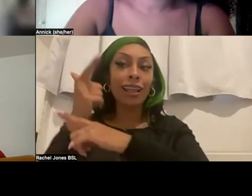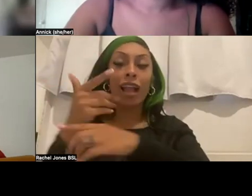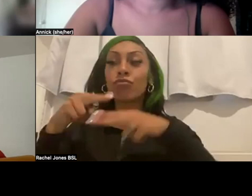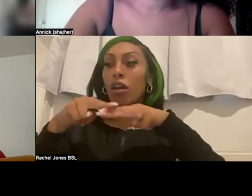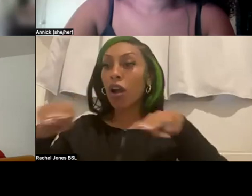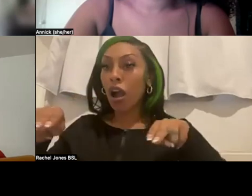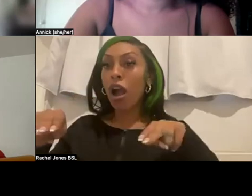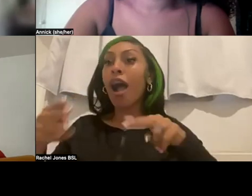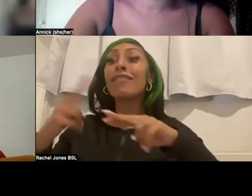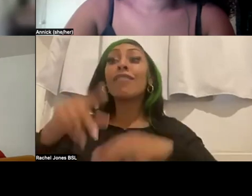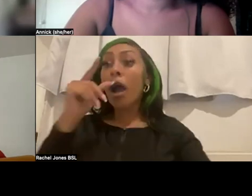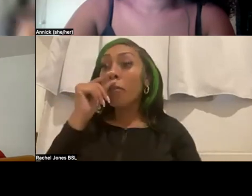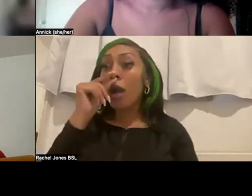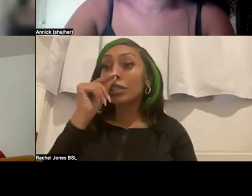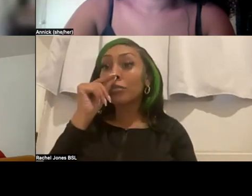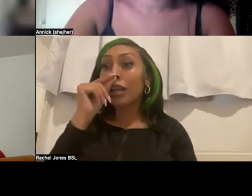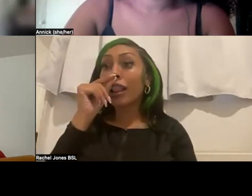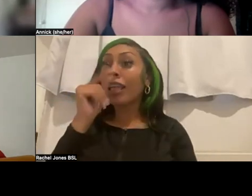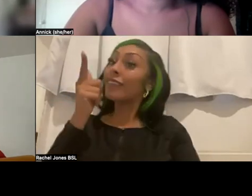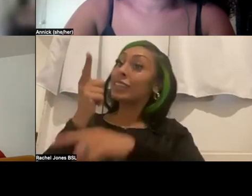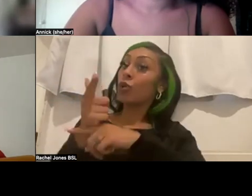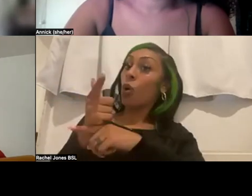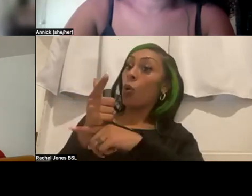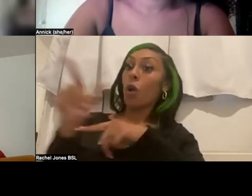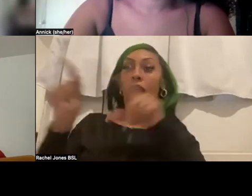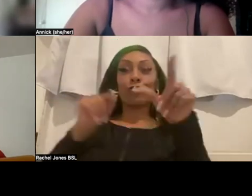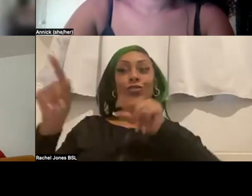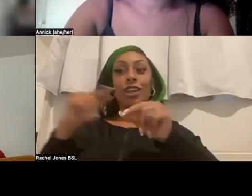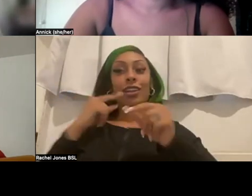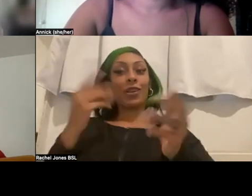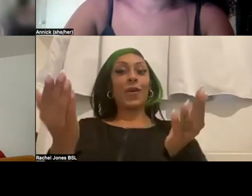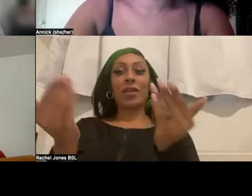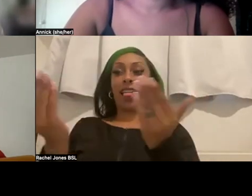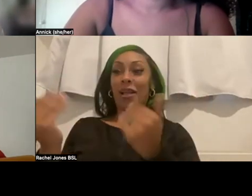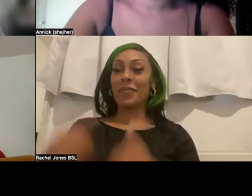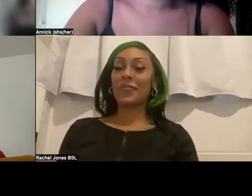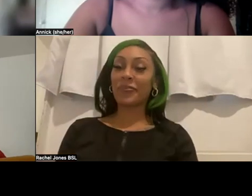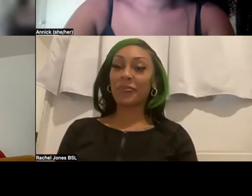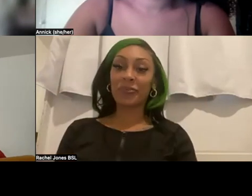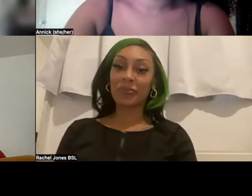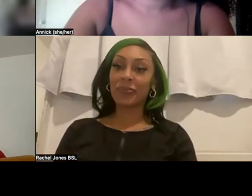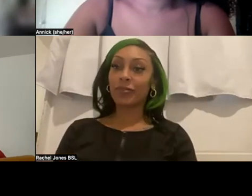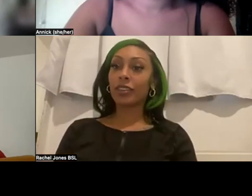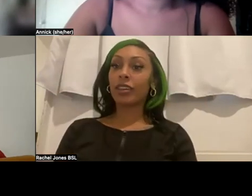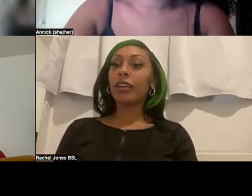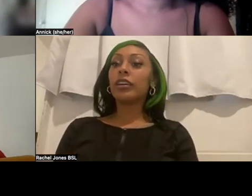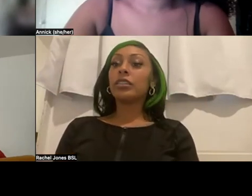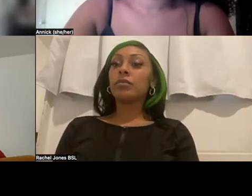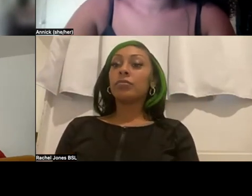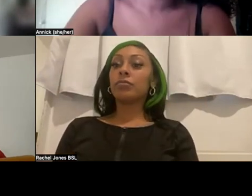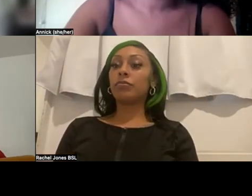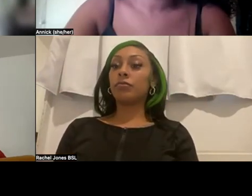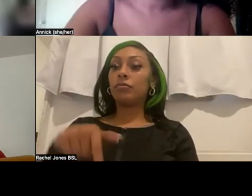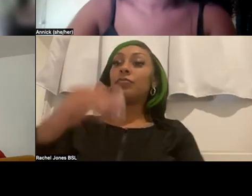possible, please start with your video option just so we can welcome everyone into the space. The session today will mostly